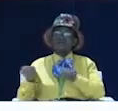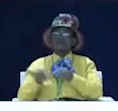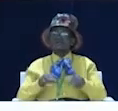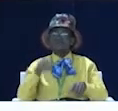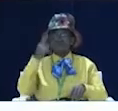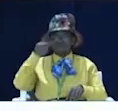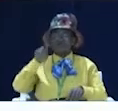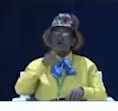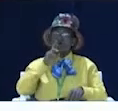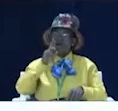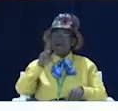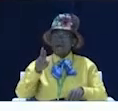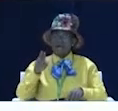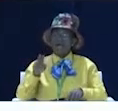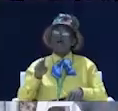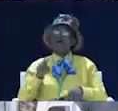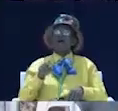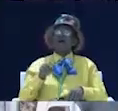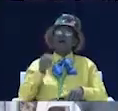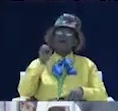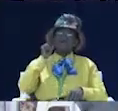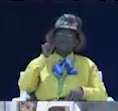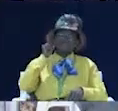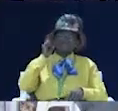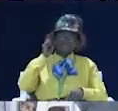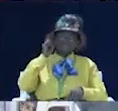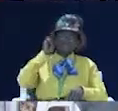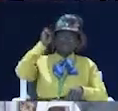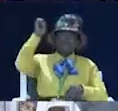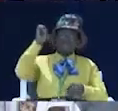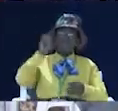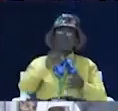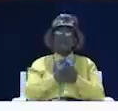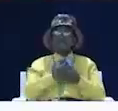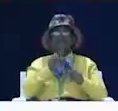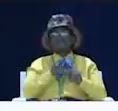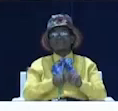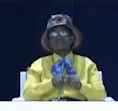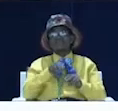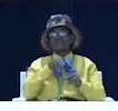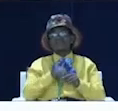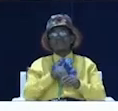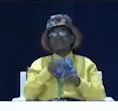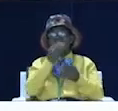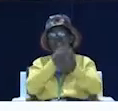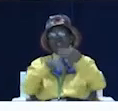that sitteth in the heaven shall laugh.